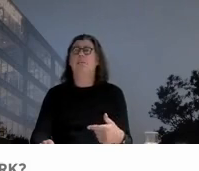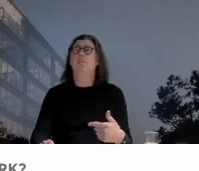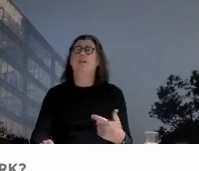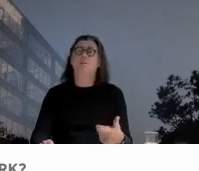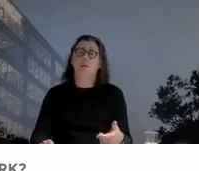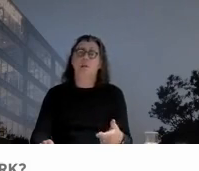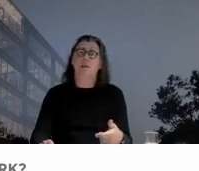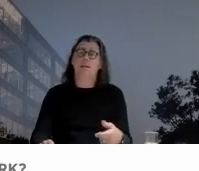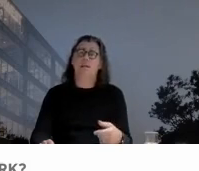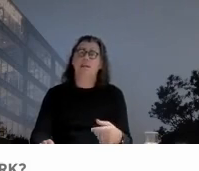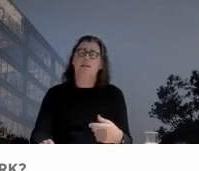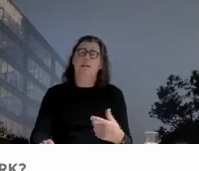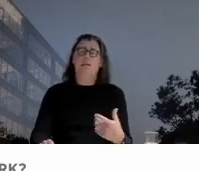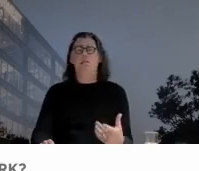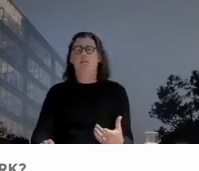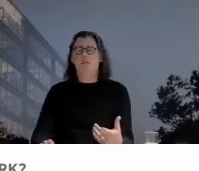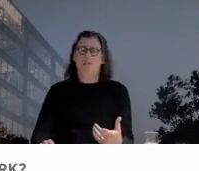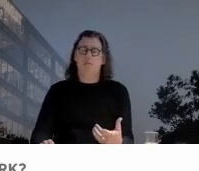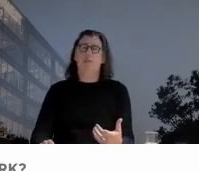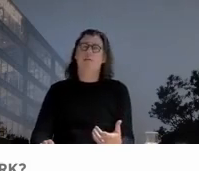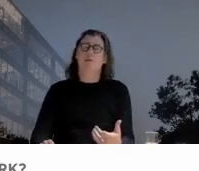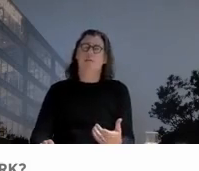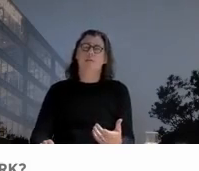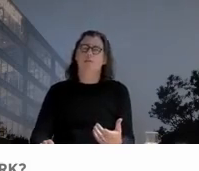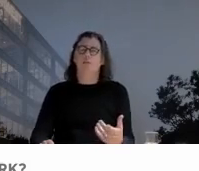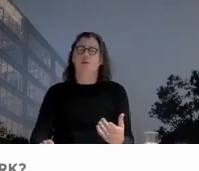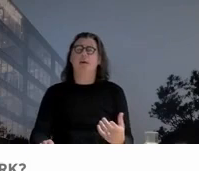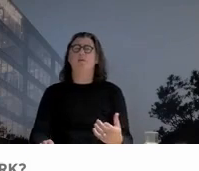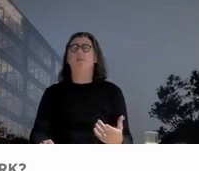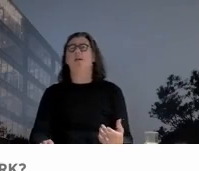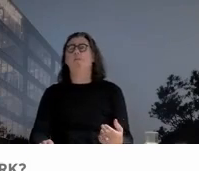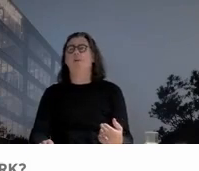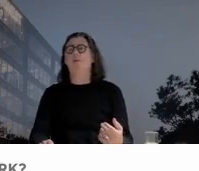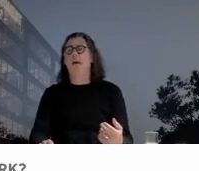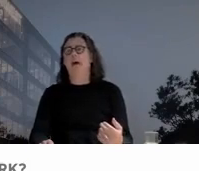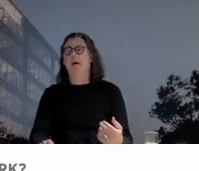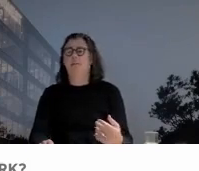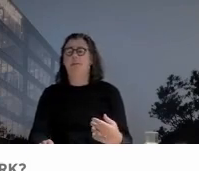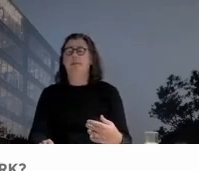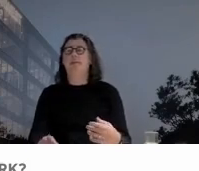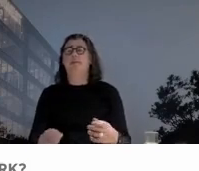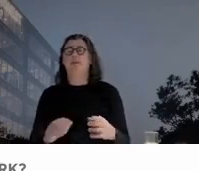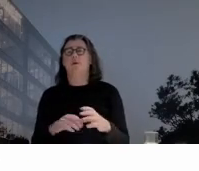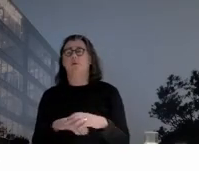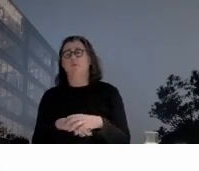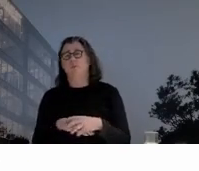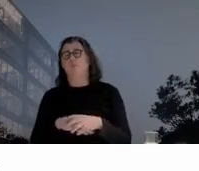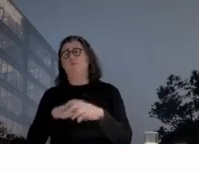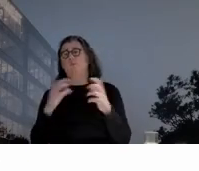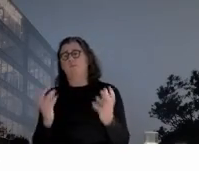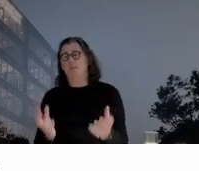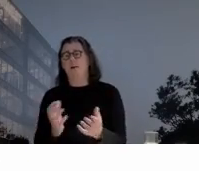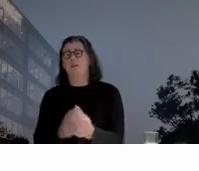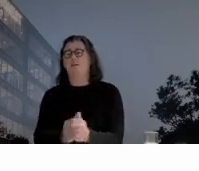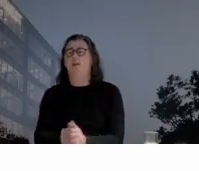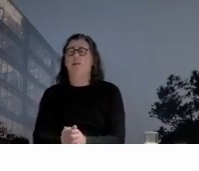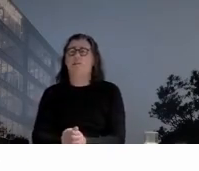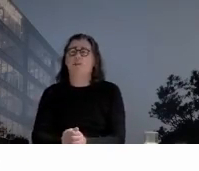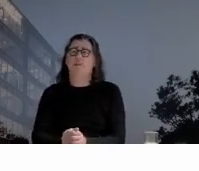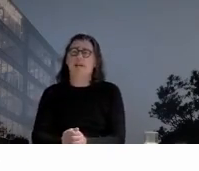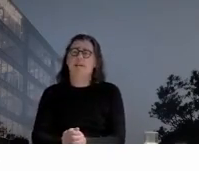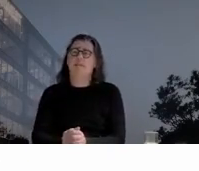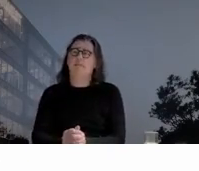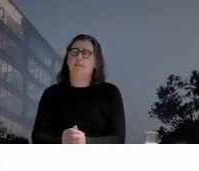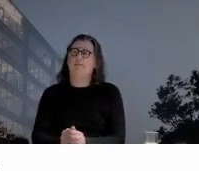quickly, internally? Do we need to go to eTool, or can we develop our own app? So we devised all